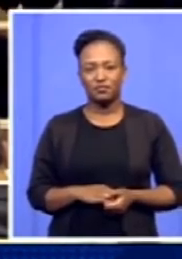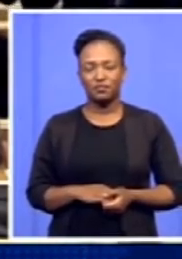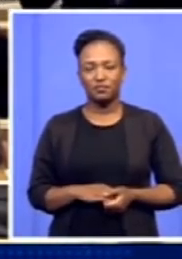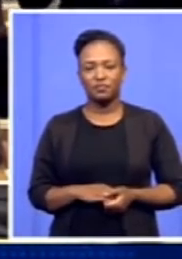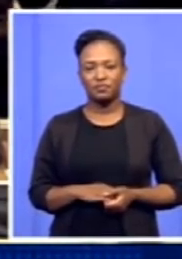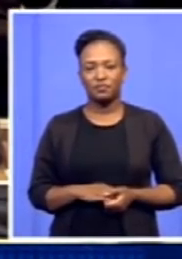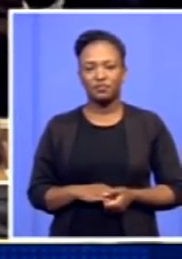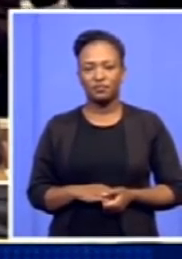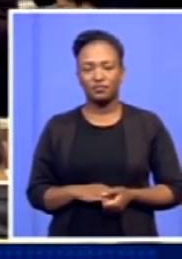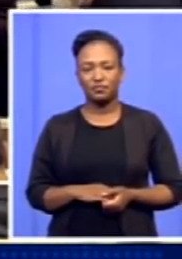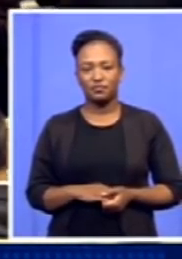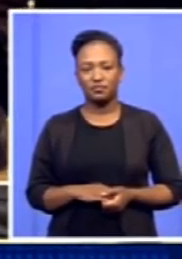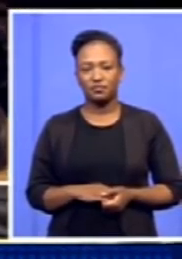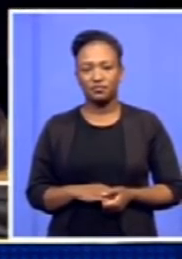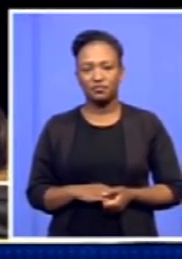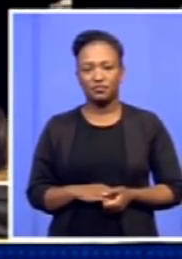Thank you.